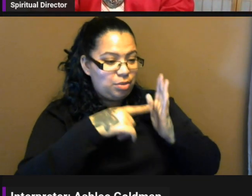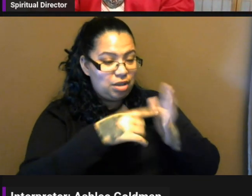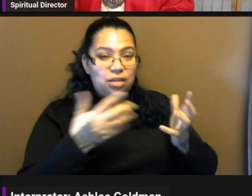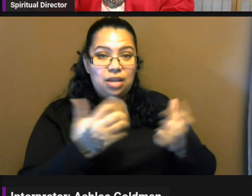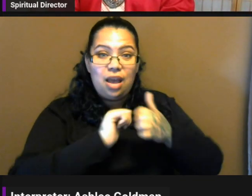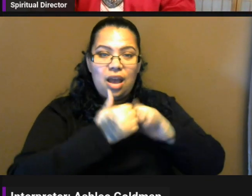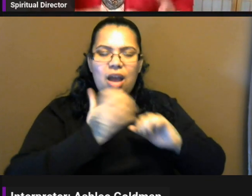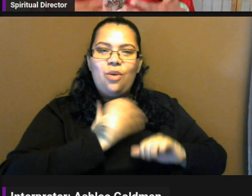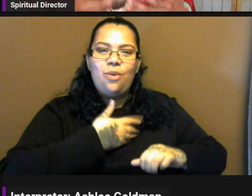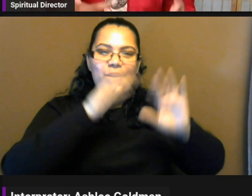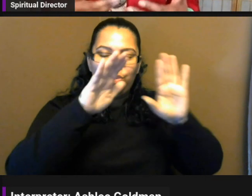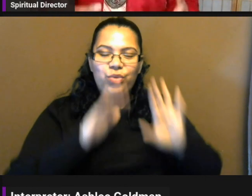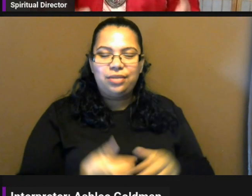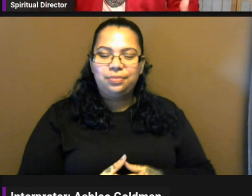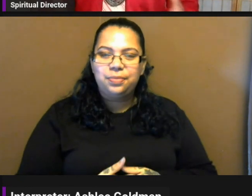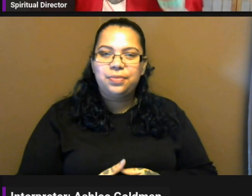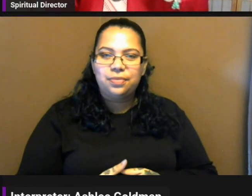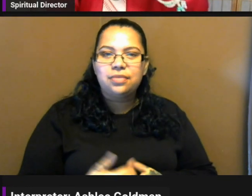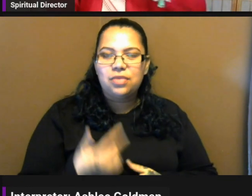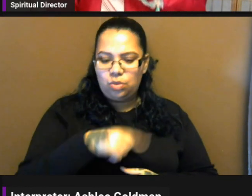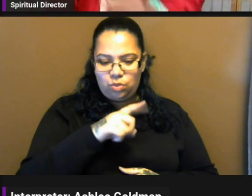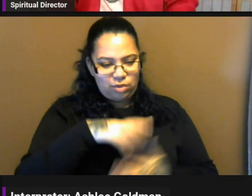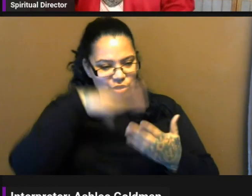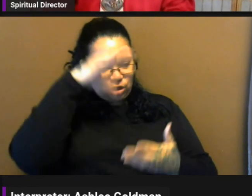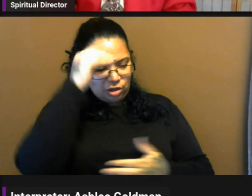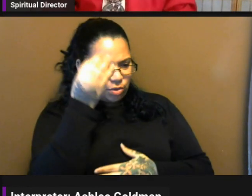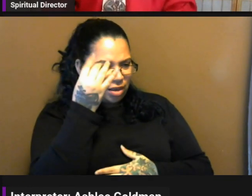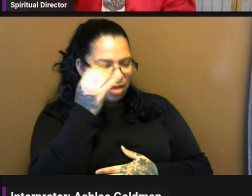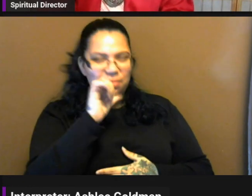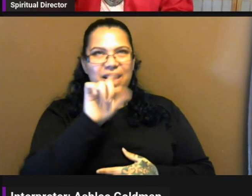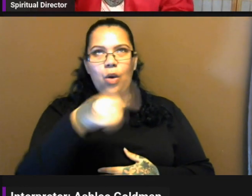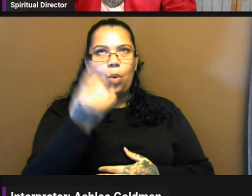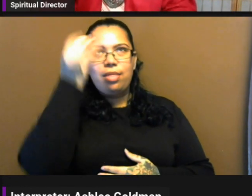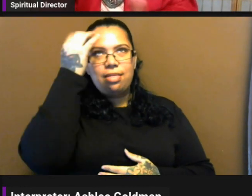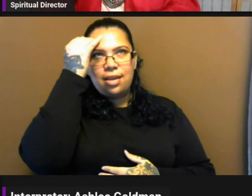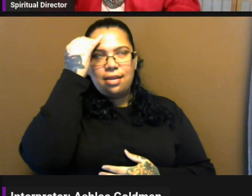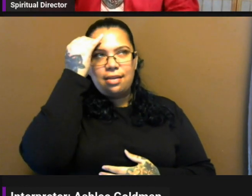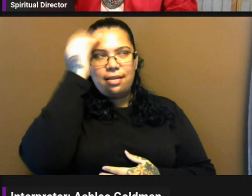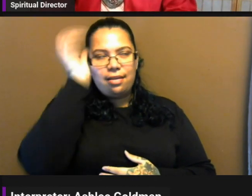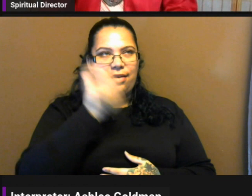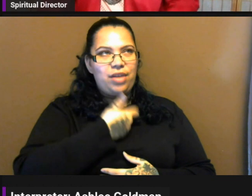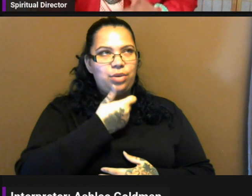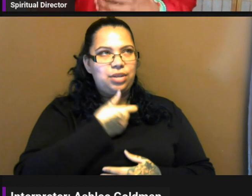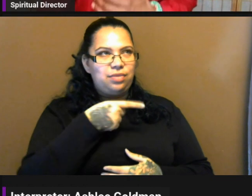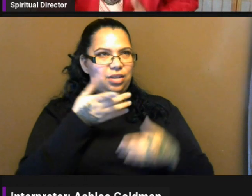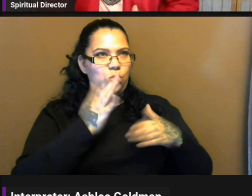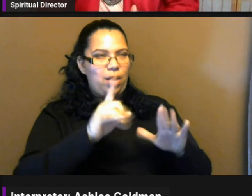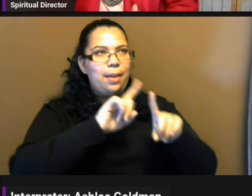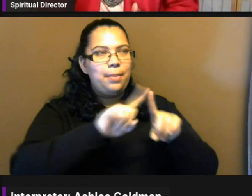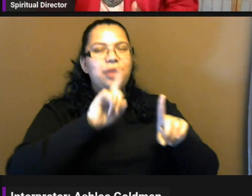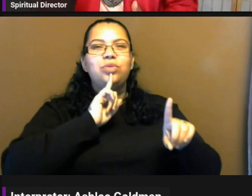greatness. So let us learn to think, and not even just think of ourselves in this manner, but